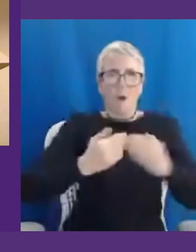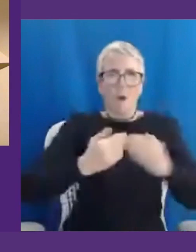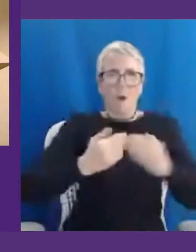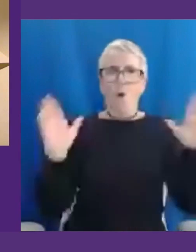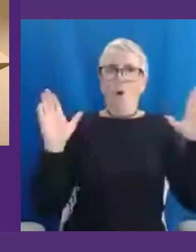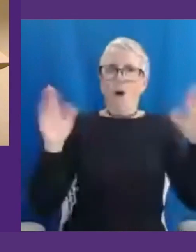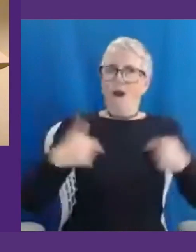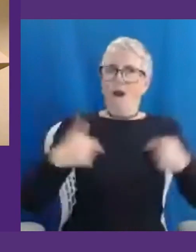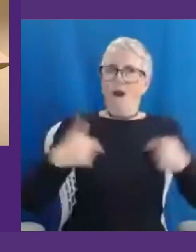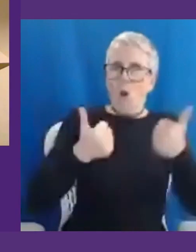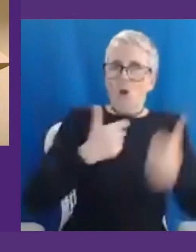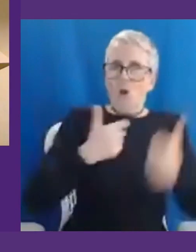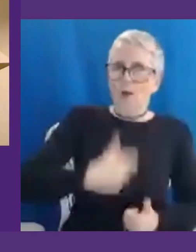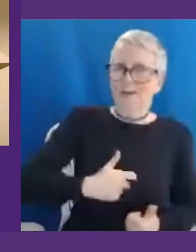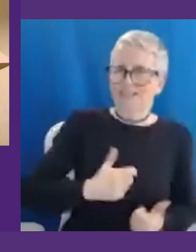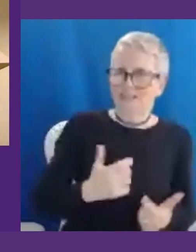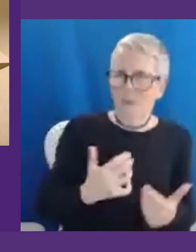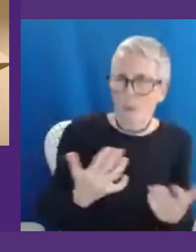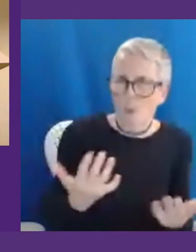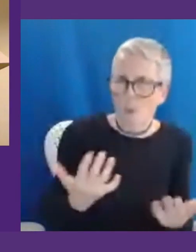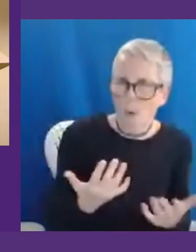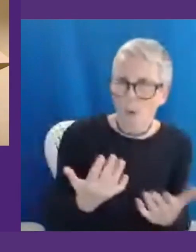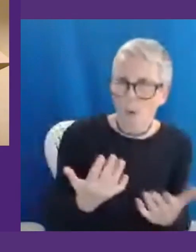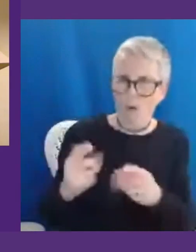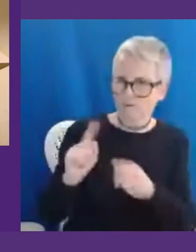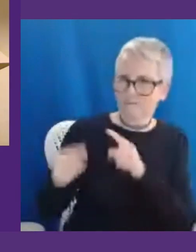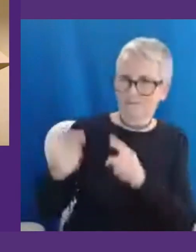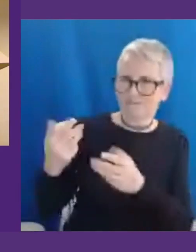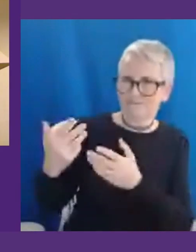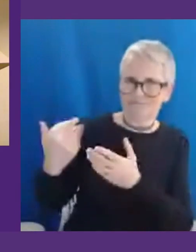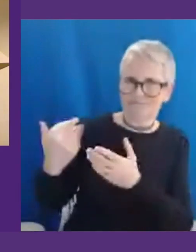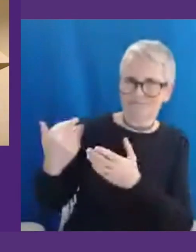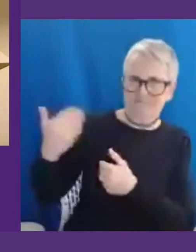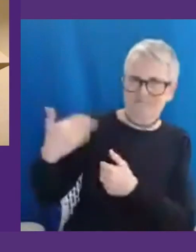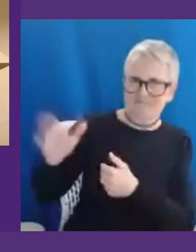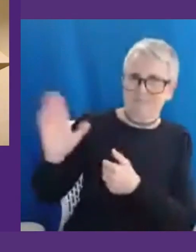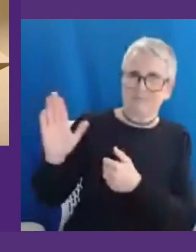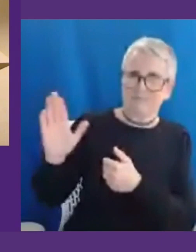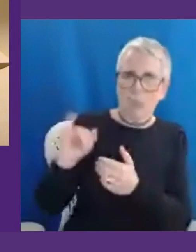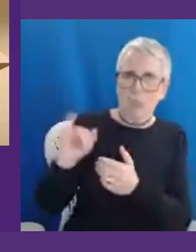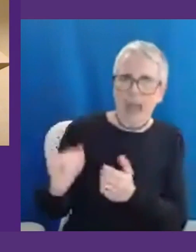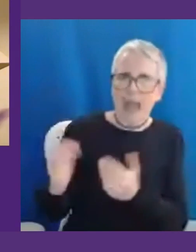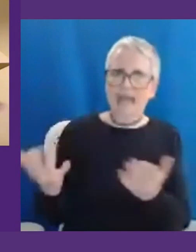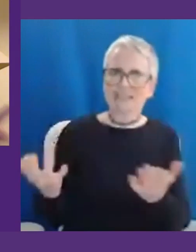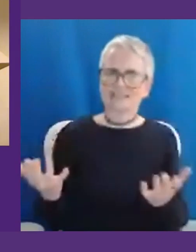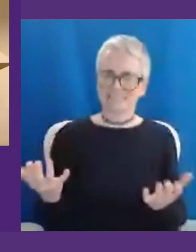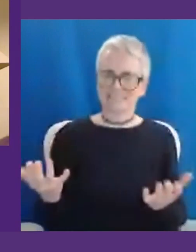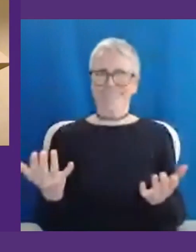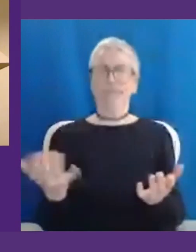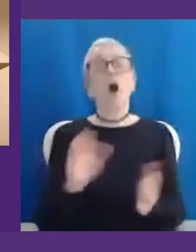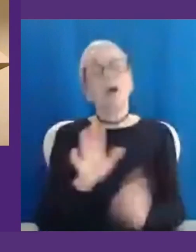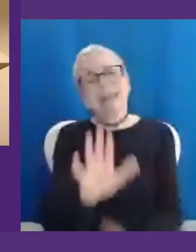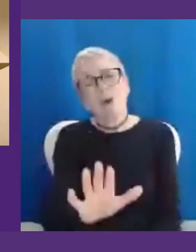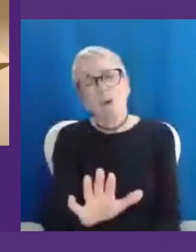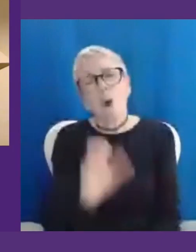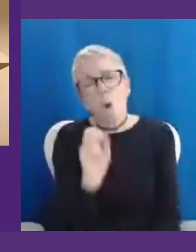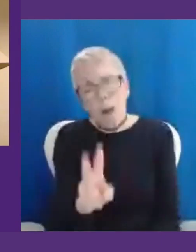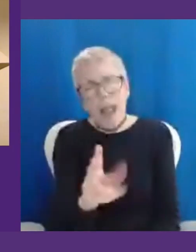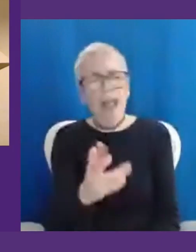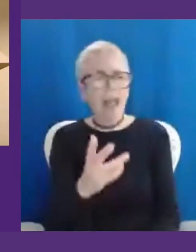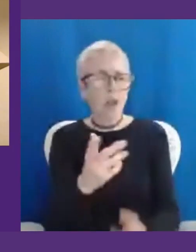And I think while fairy tales can work on a symbolic level, so using